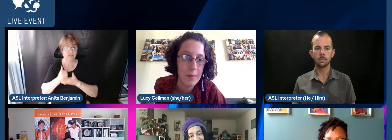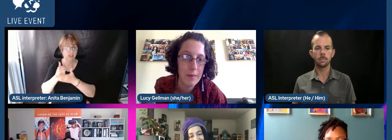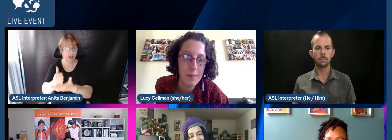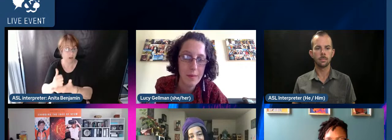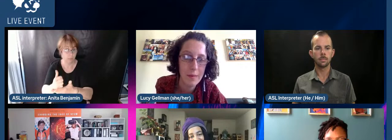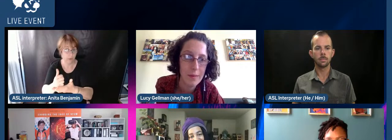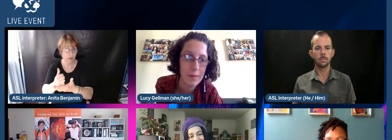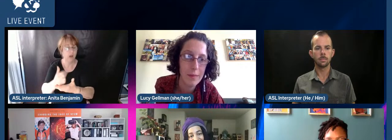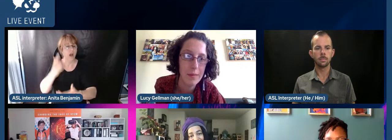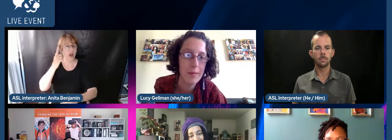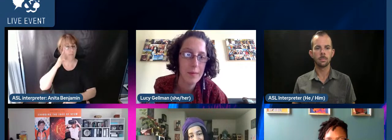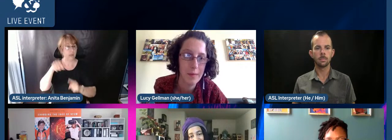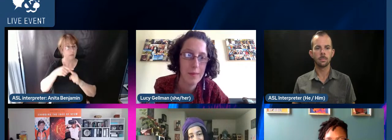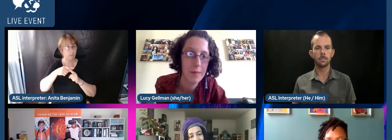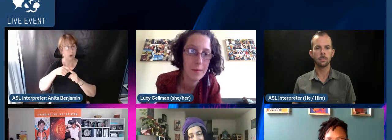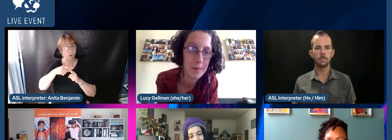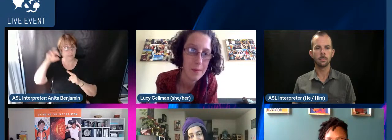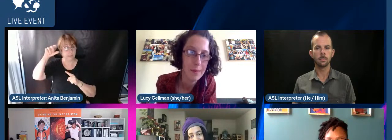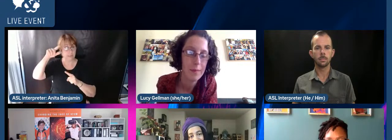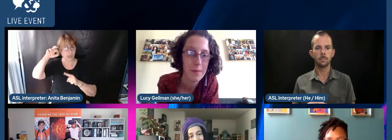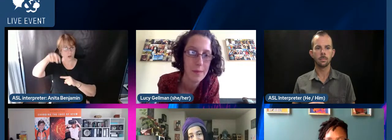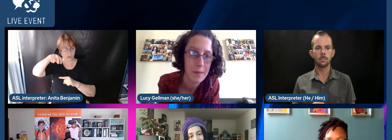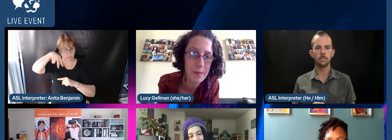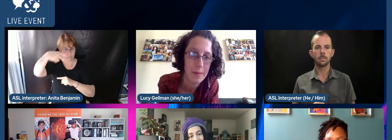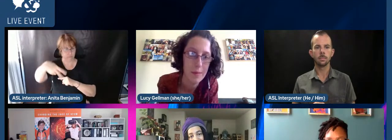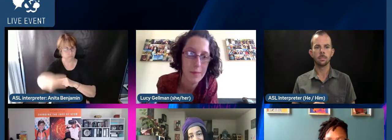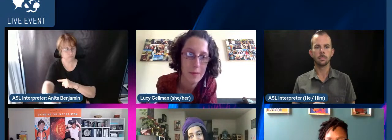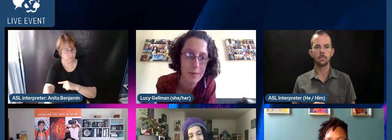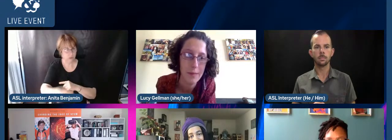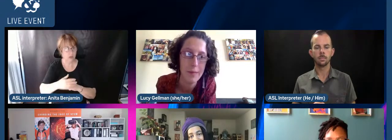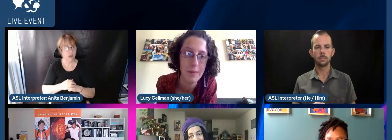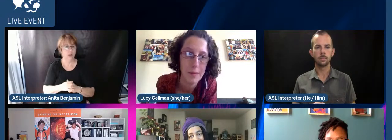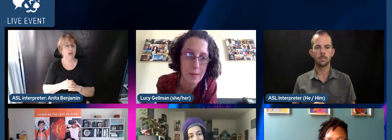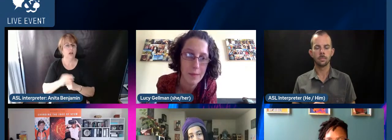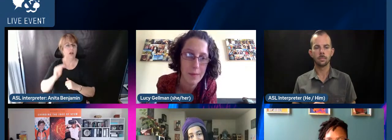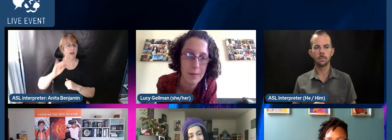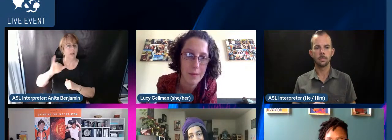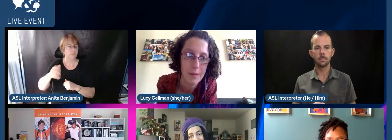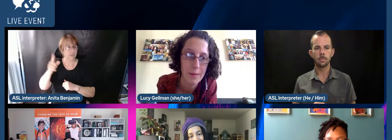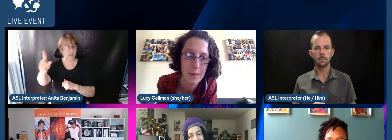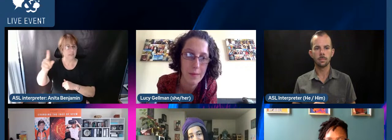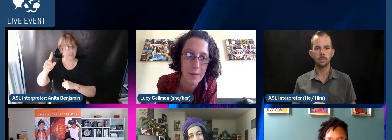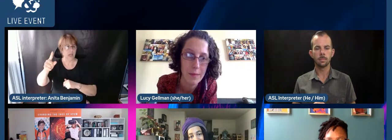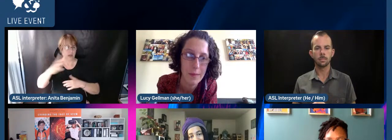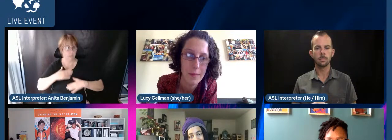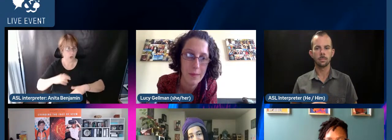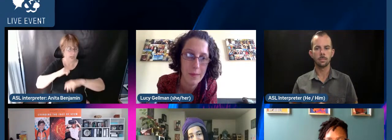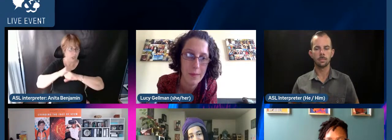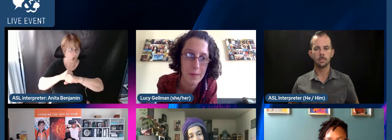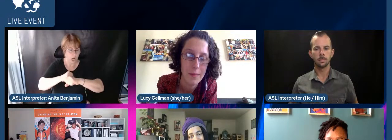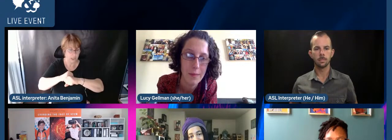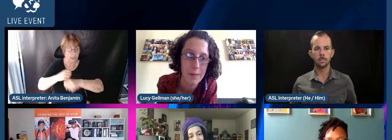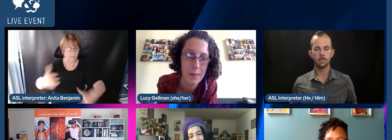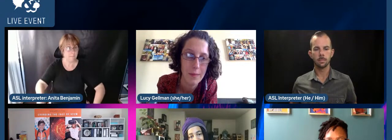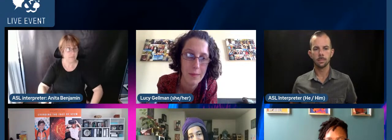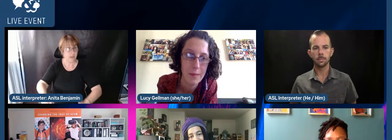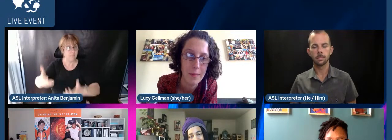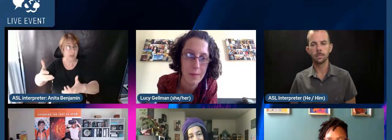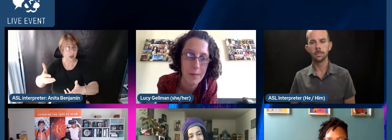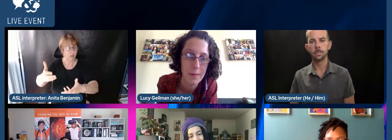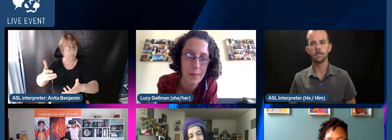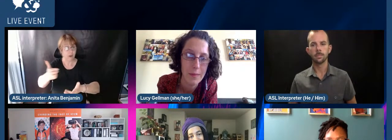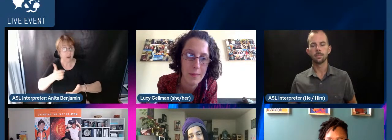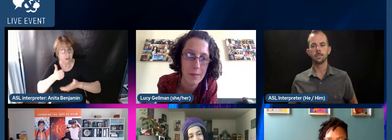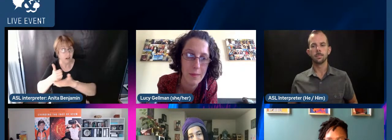down the stairs. And MJ's bodyguards and him lifting me up and carrying me. But